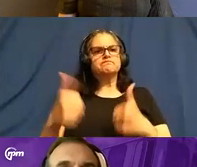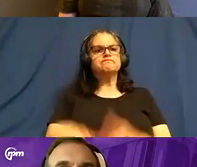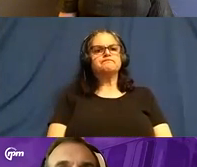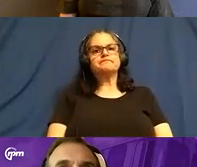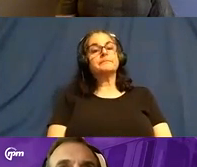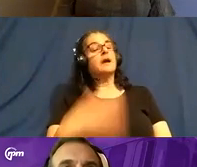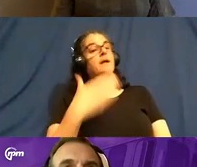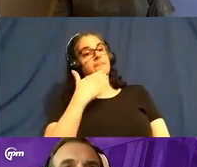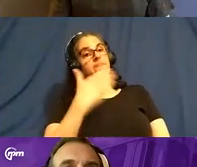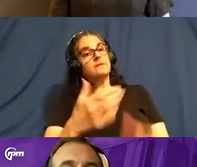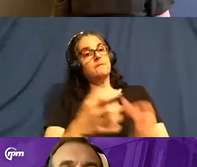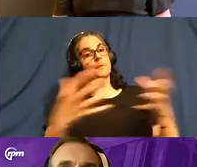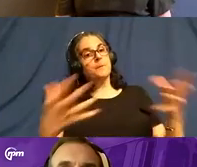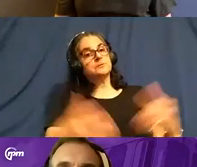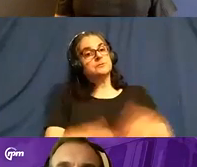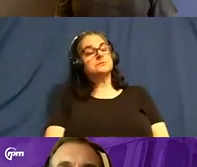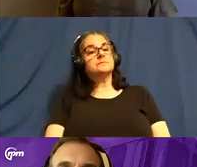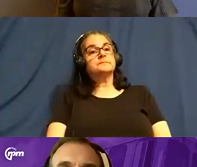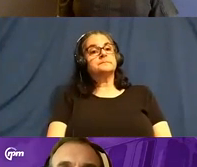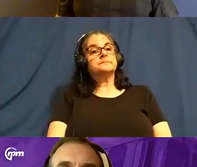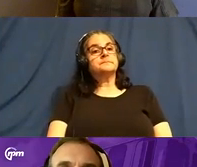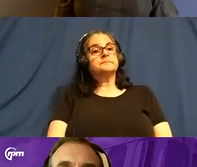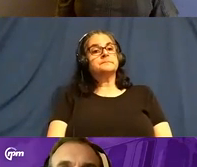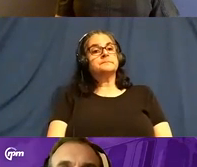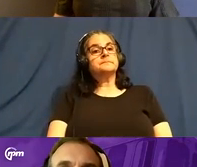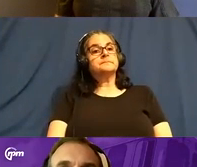much. If we could go to the next slide.